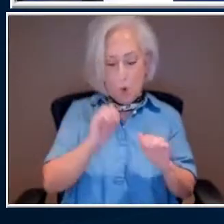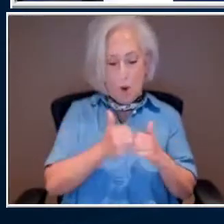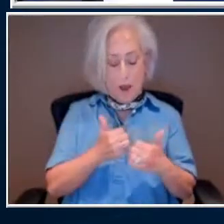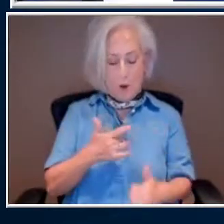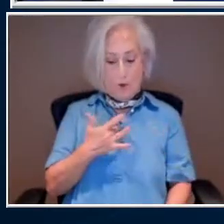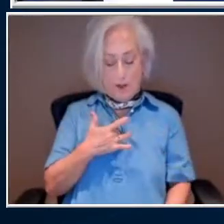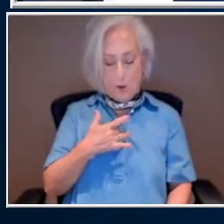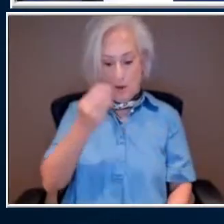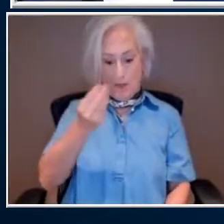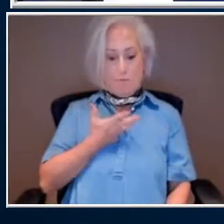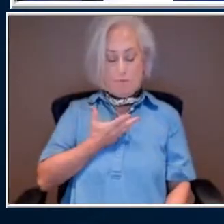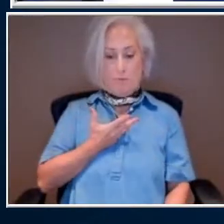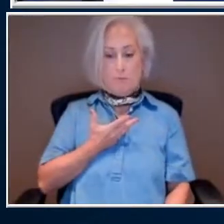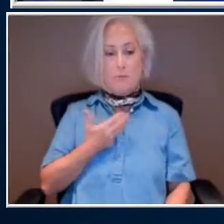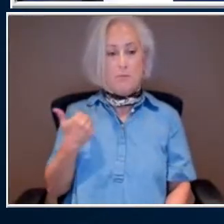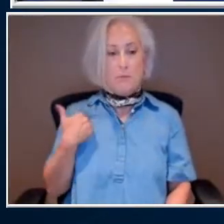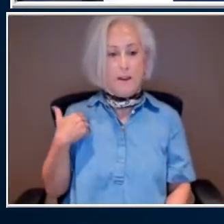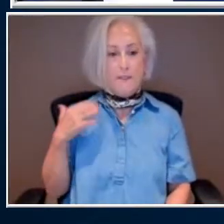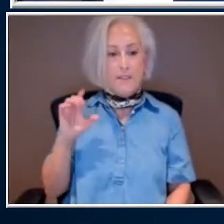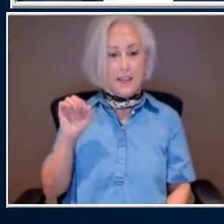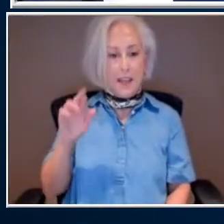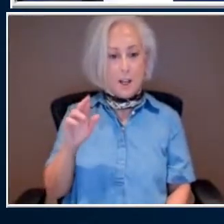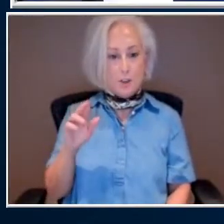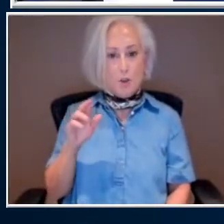you're experiencing it firsthand.